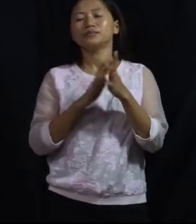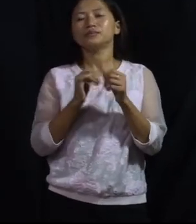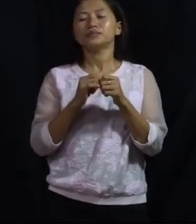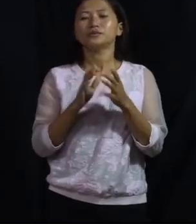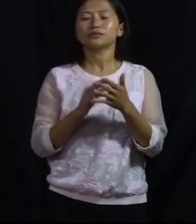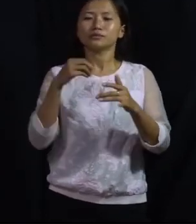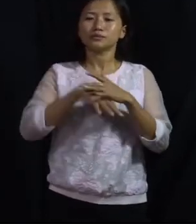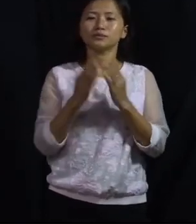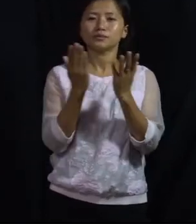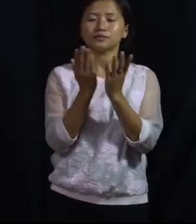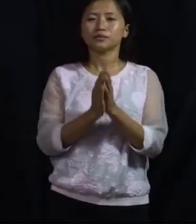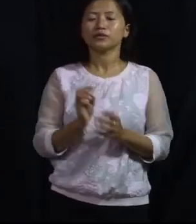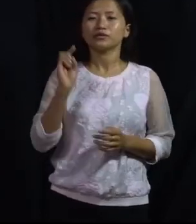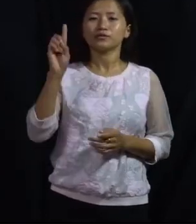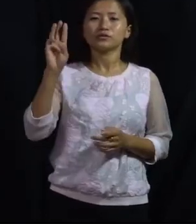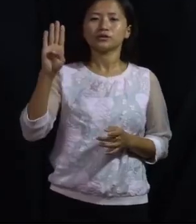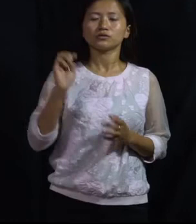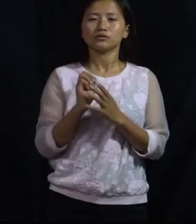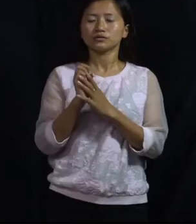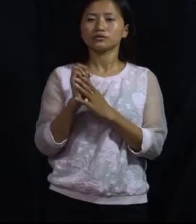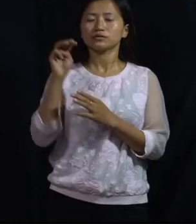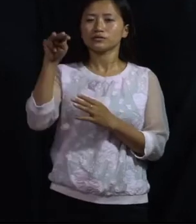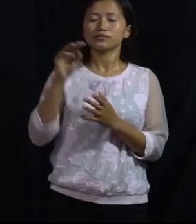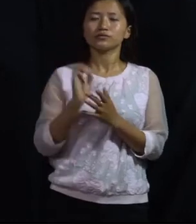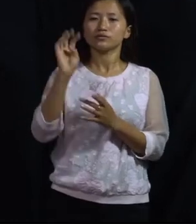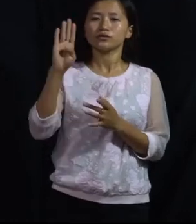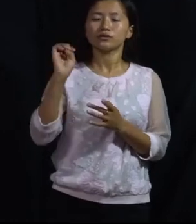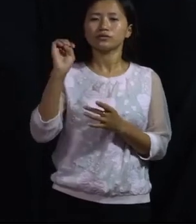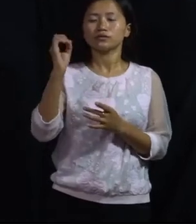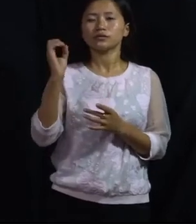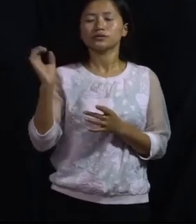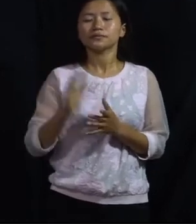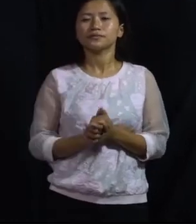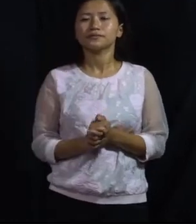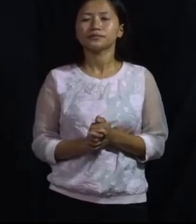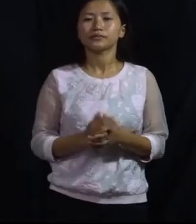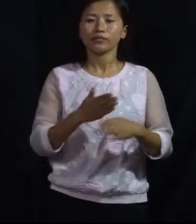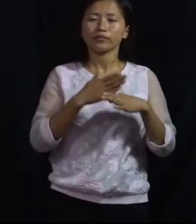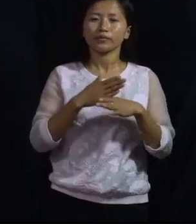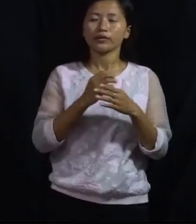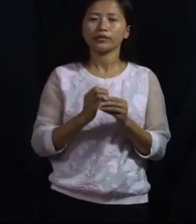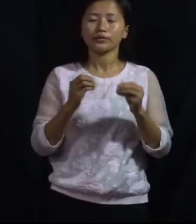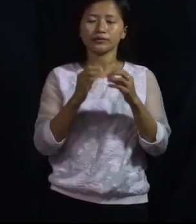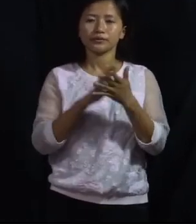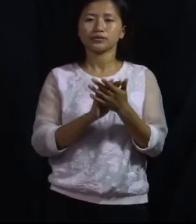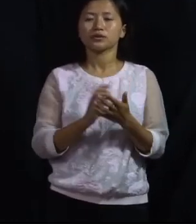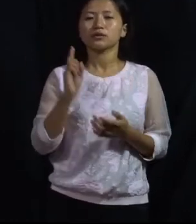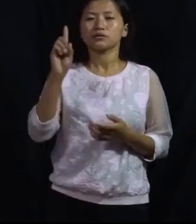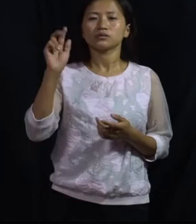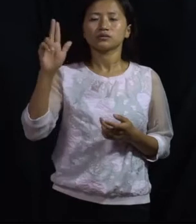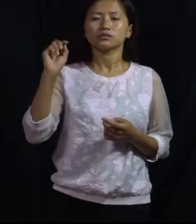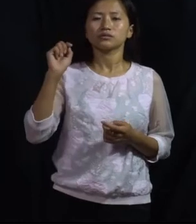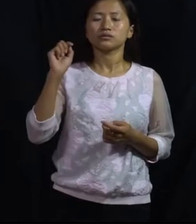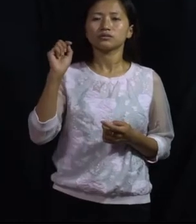in rupees 14,400 cash out of his share of goodwill. Balance to be written off to